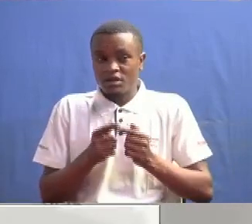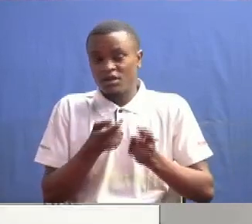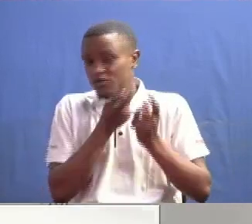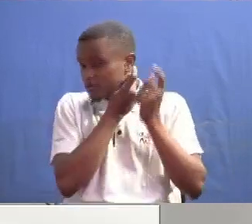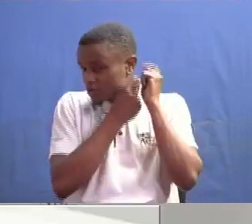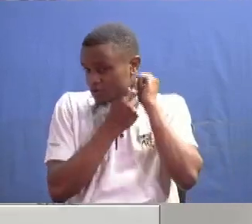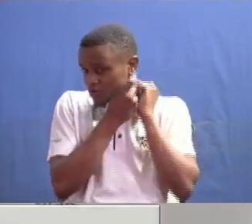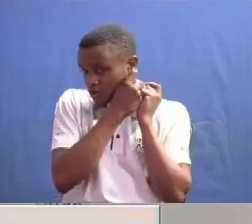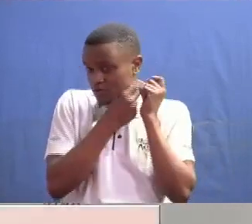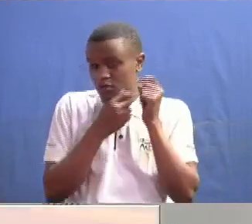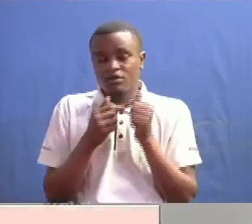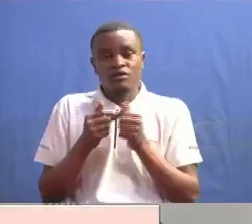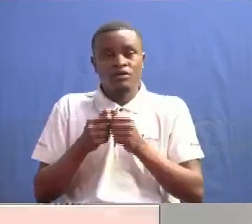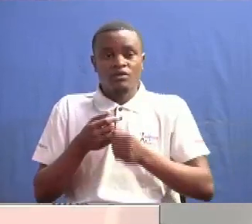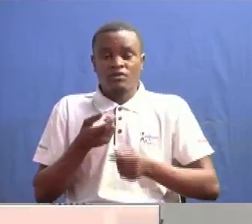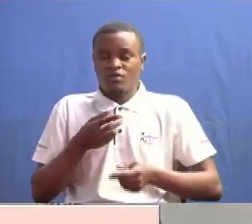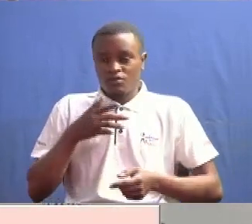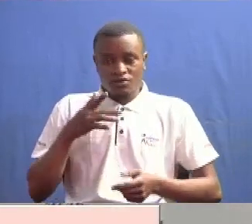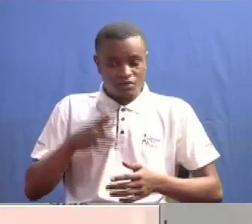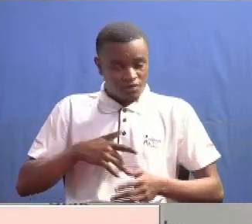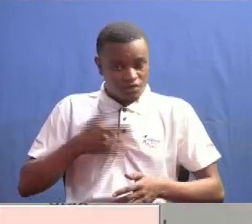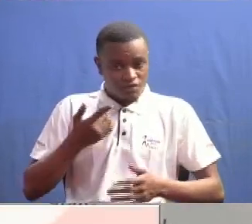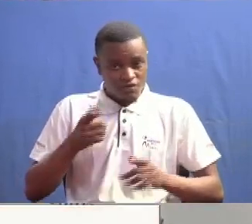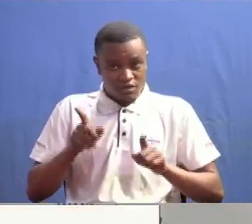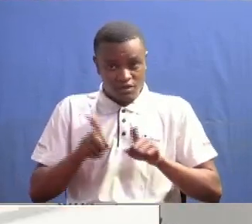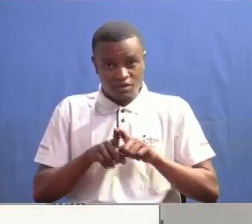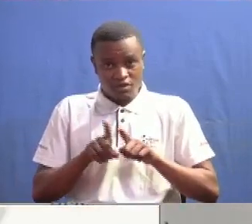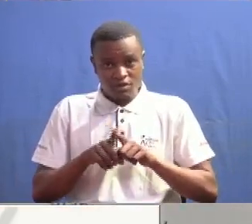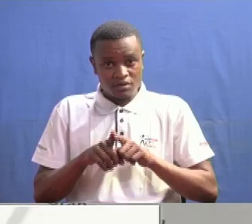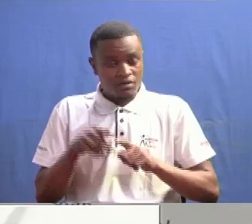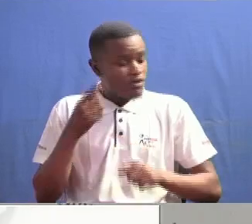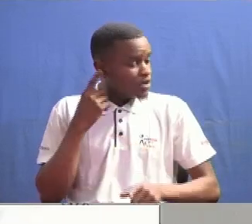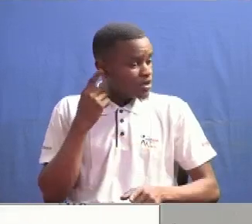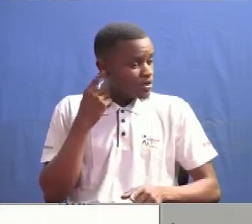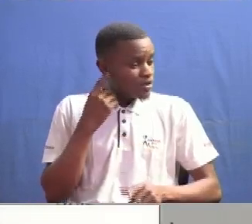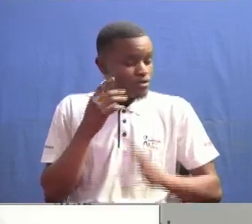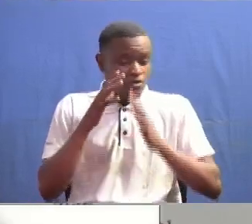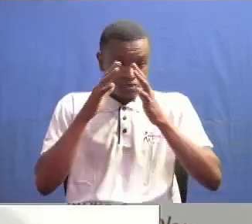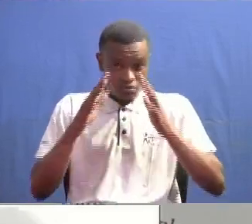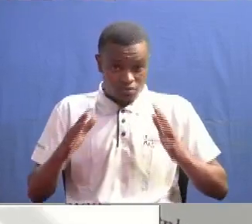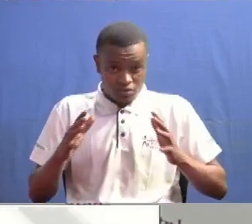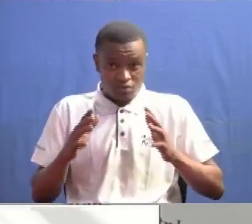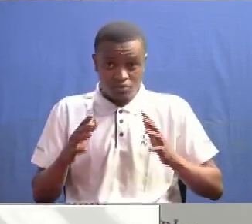discharge, and you feel like your ear is full or swollen, and